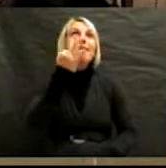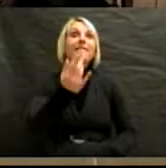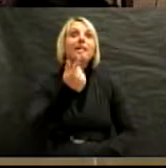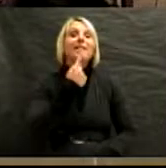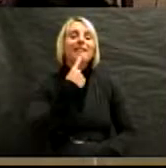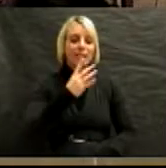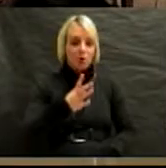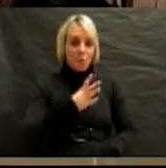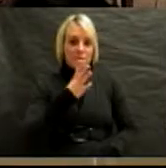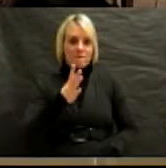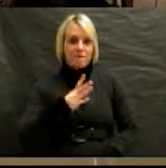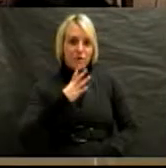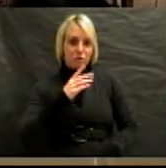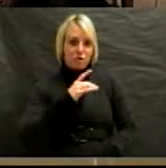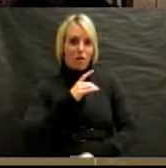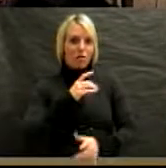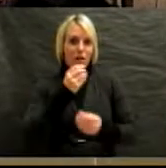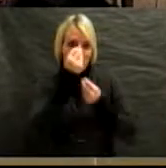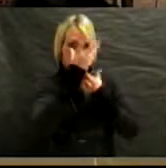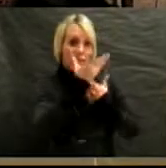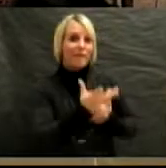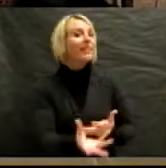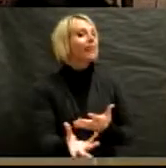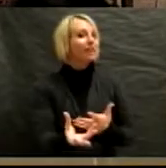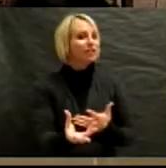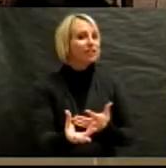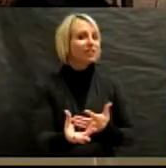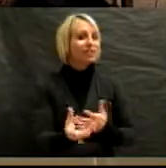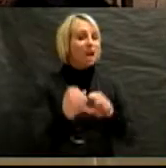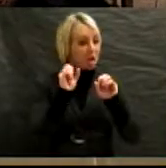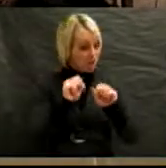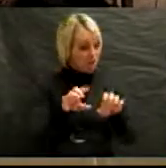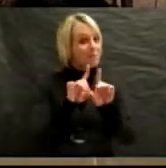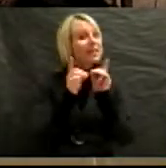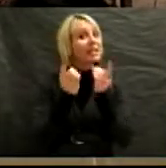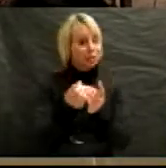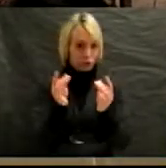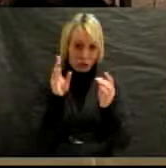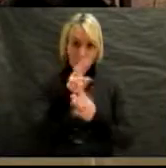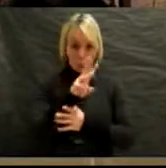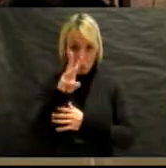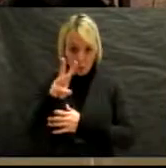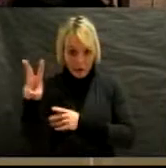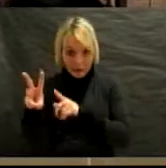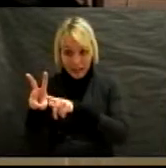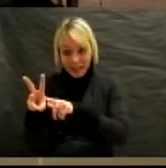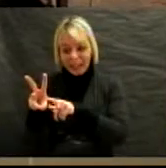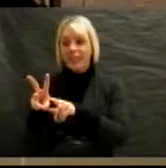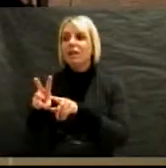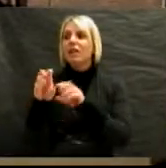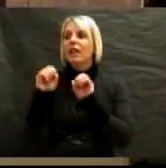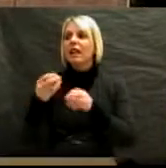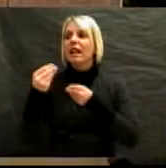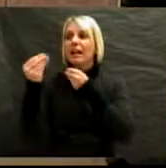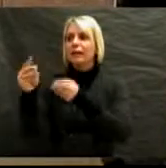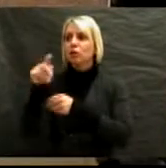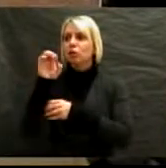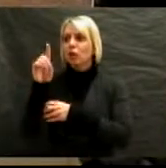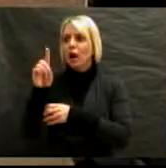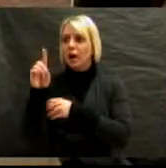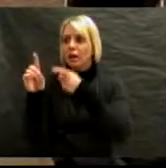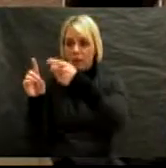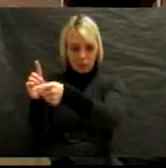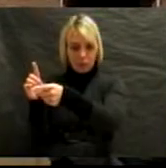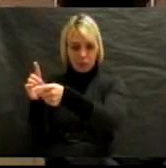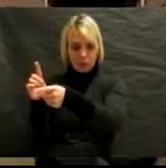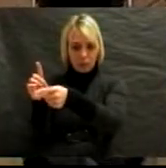website. Can I get that to Todd, the resolution? Yeah, I What they can go, brought in, and they have all facts, then he can